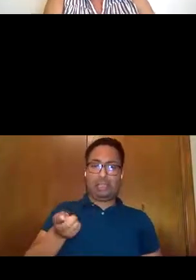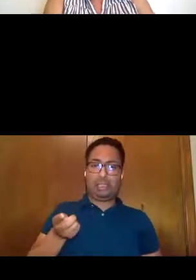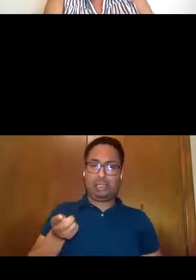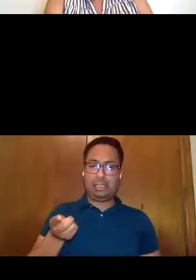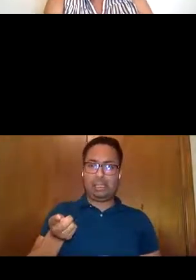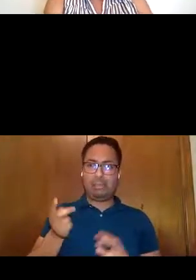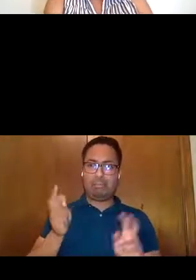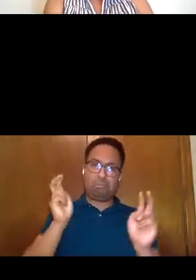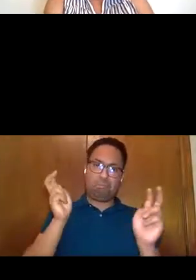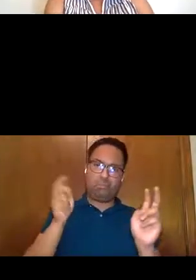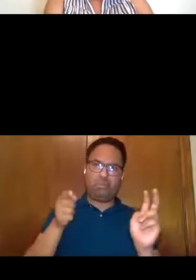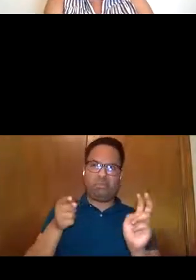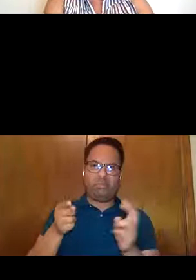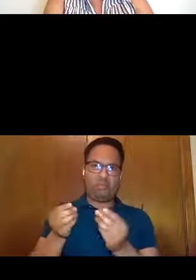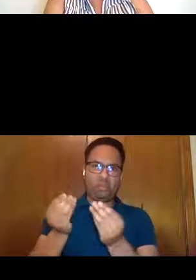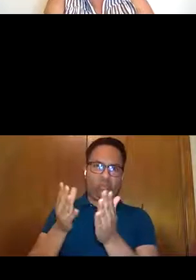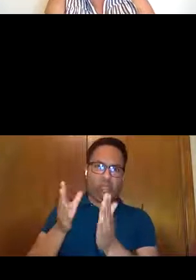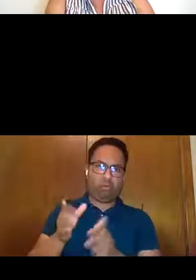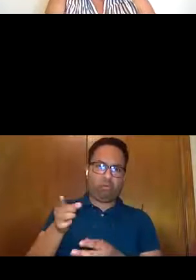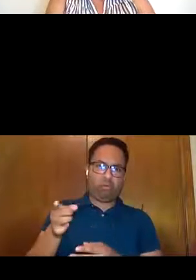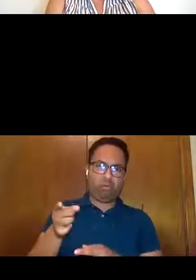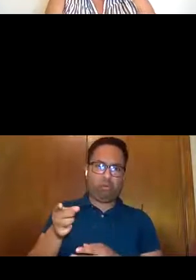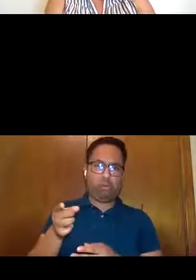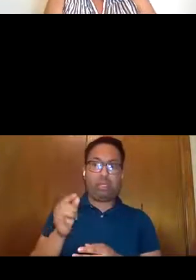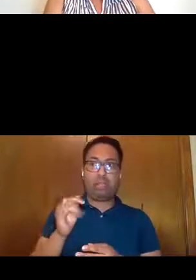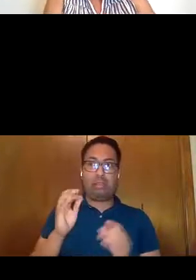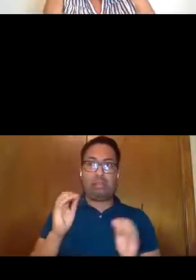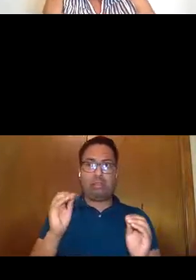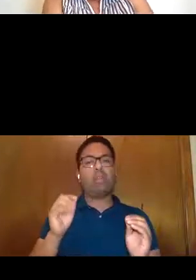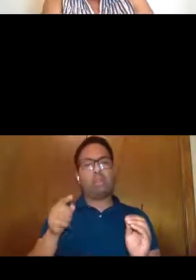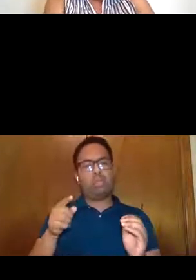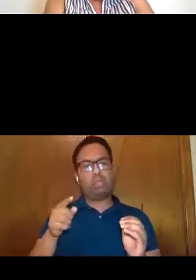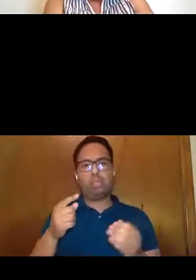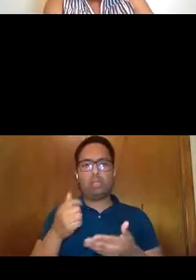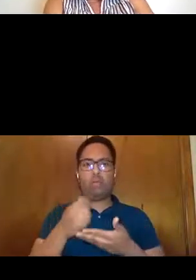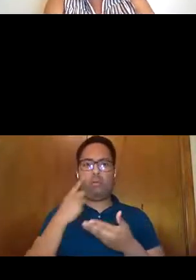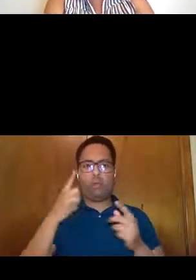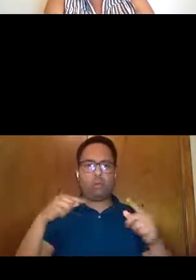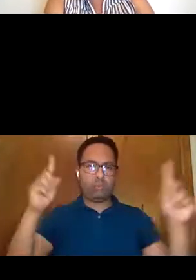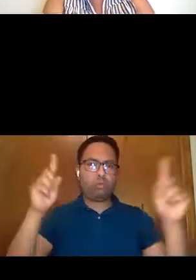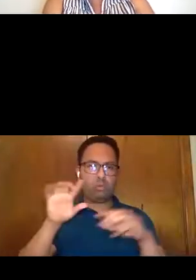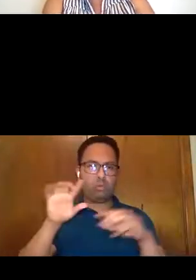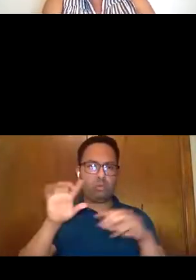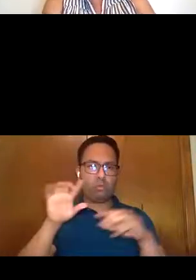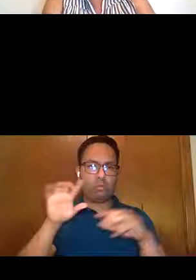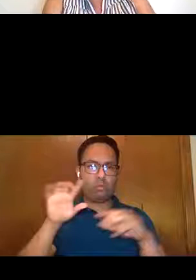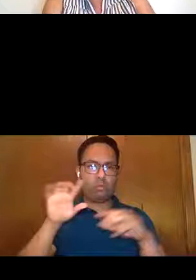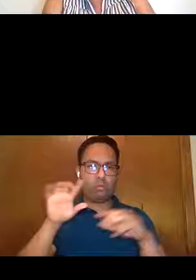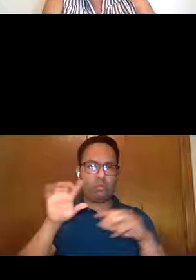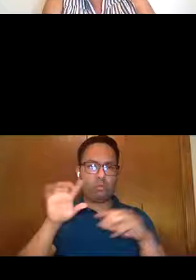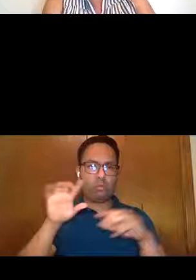able to have a successful telemedicine appointment. And then finally, number 4,